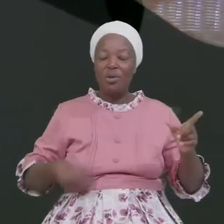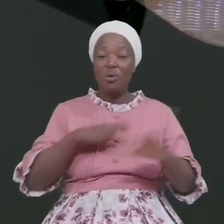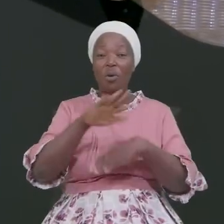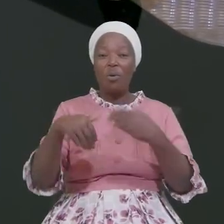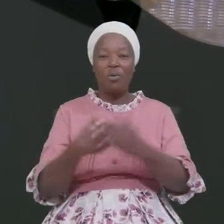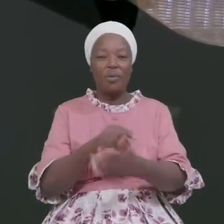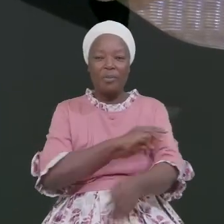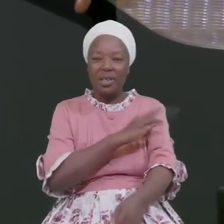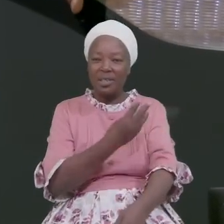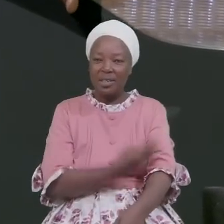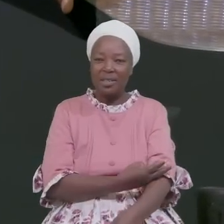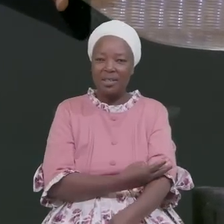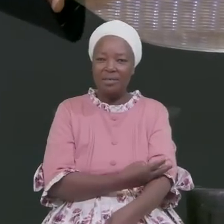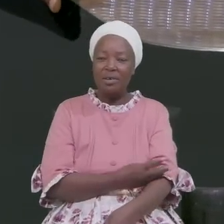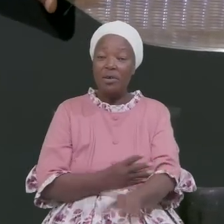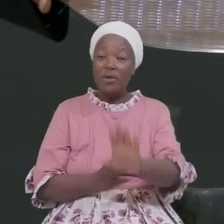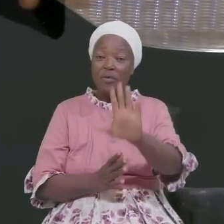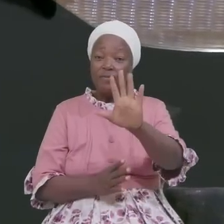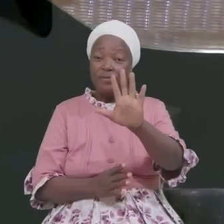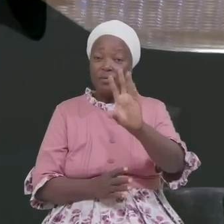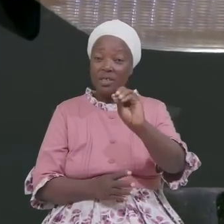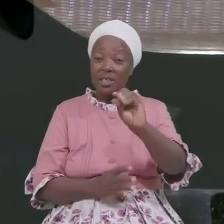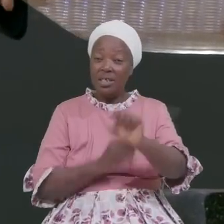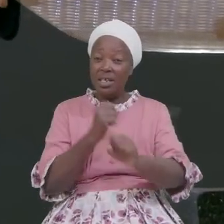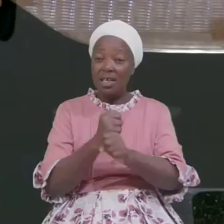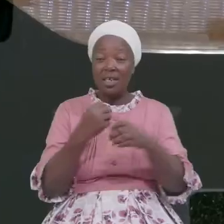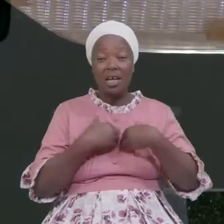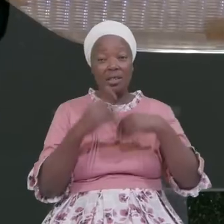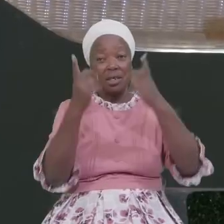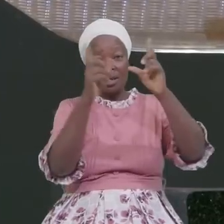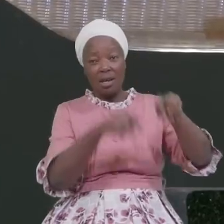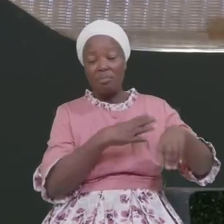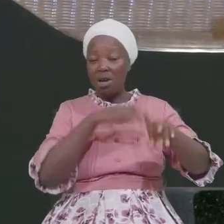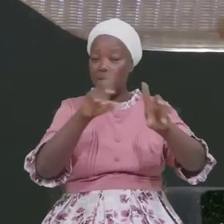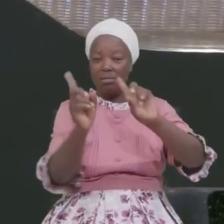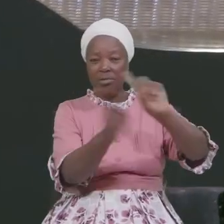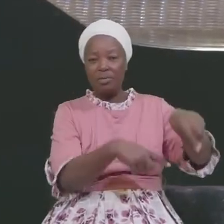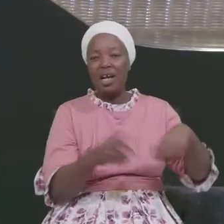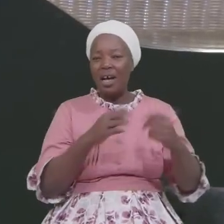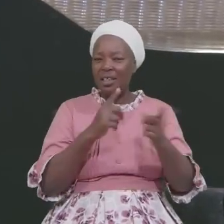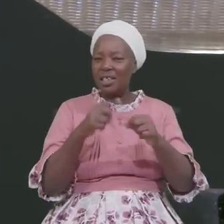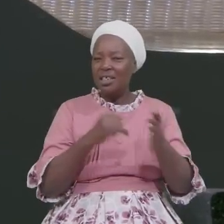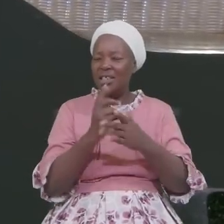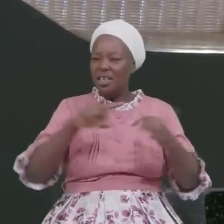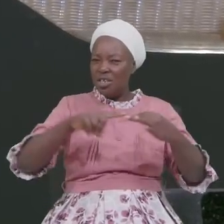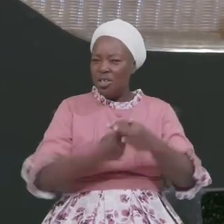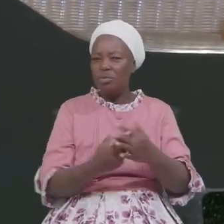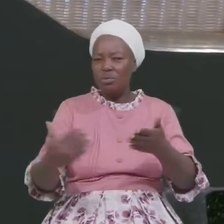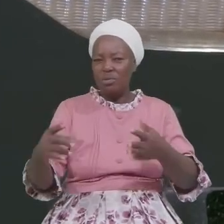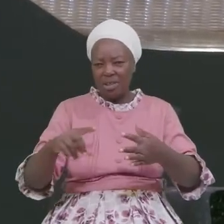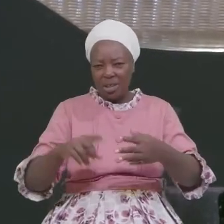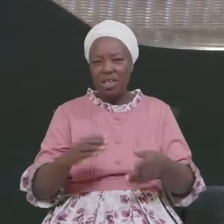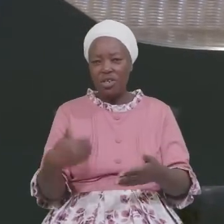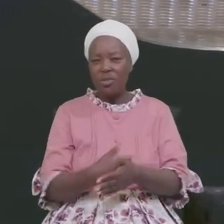Almighty. 50 years have come and gone, and it's a new start,